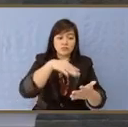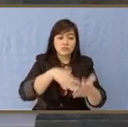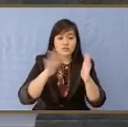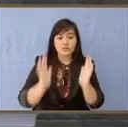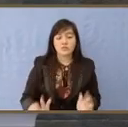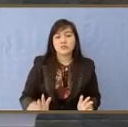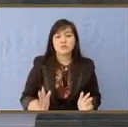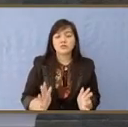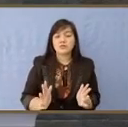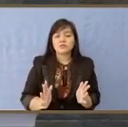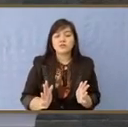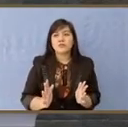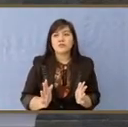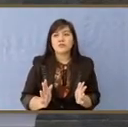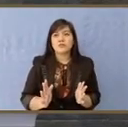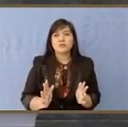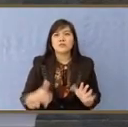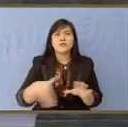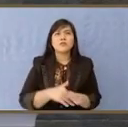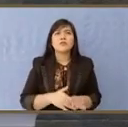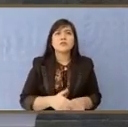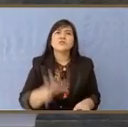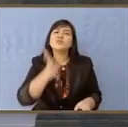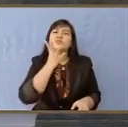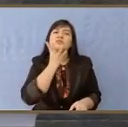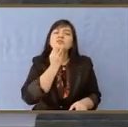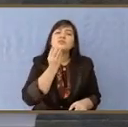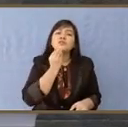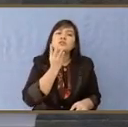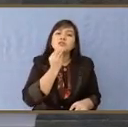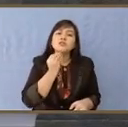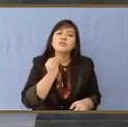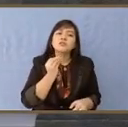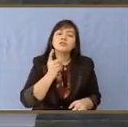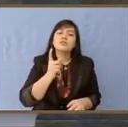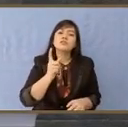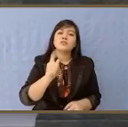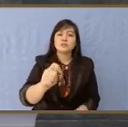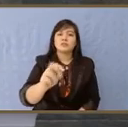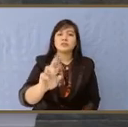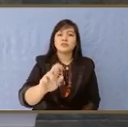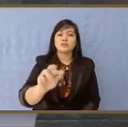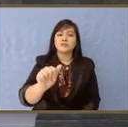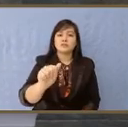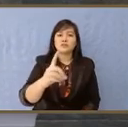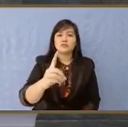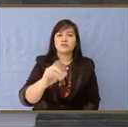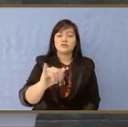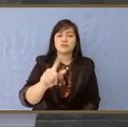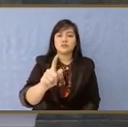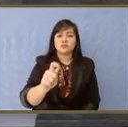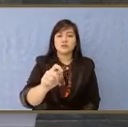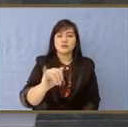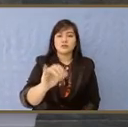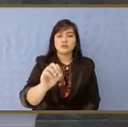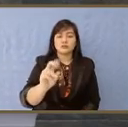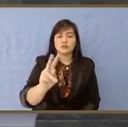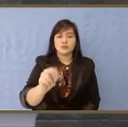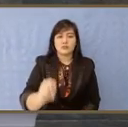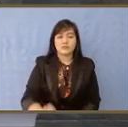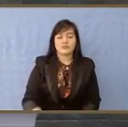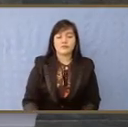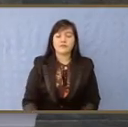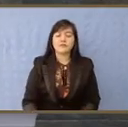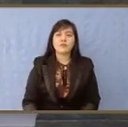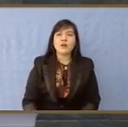to the Jewish tradition, again, ina-ascribe ang authorship ng Book of Ruth kay Samuel.